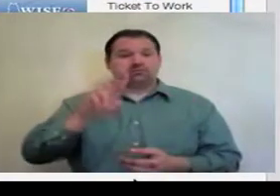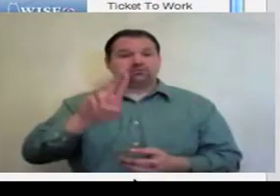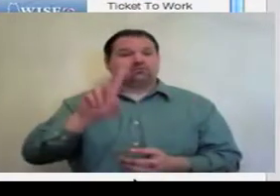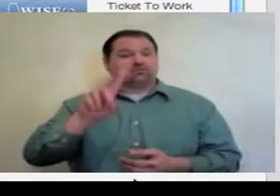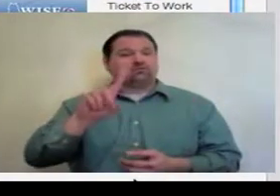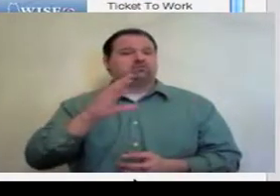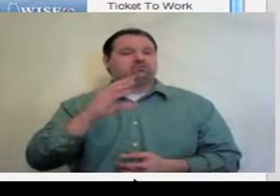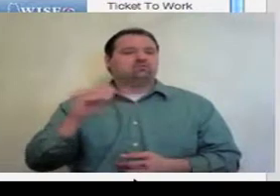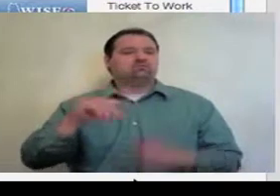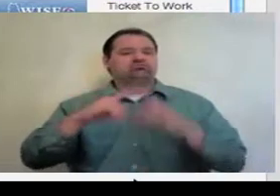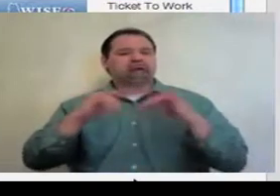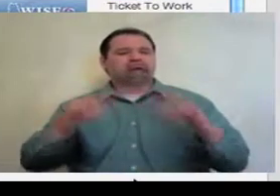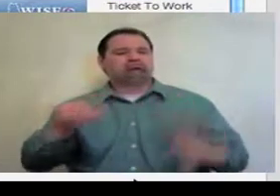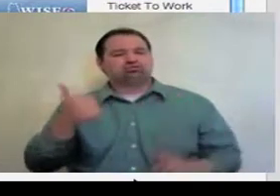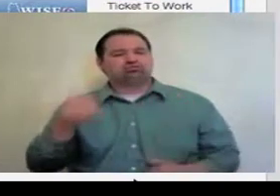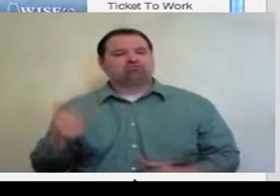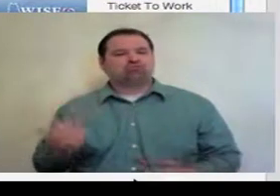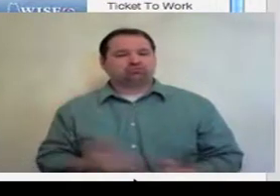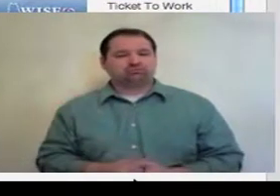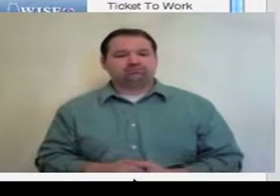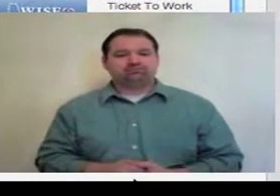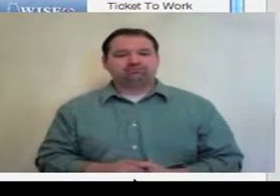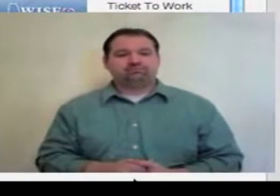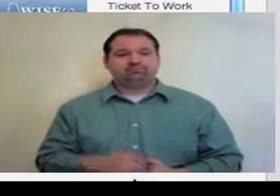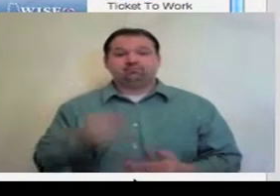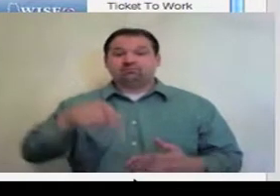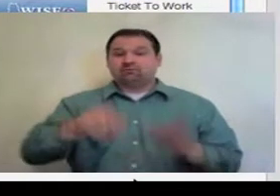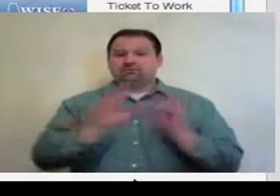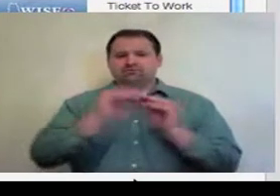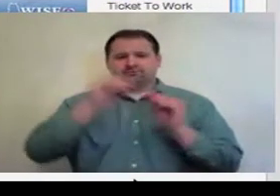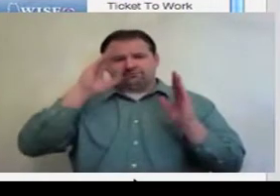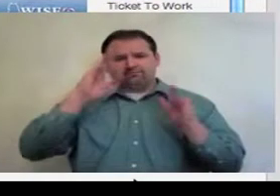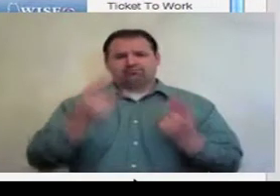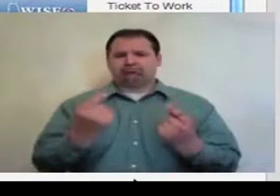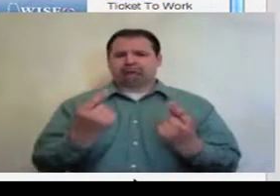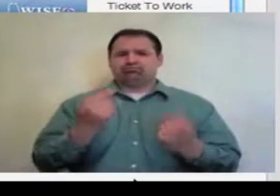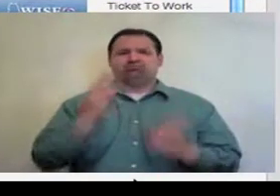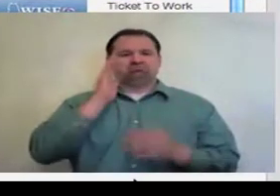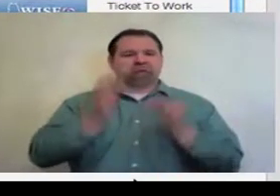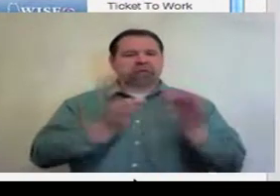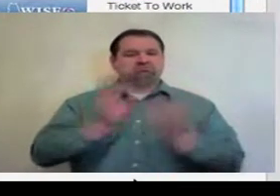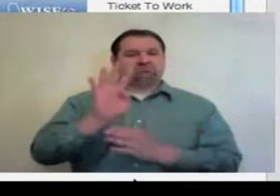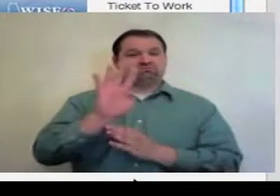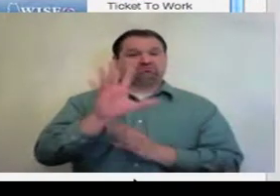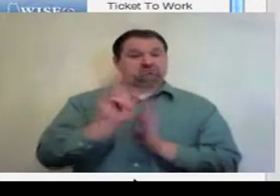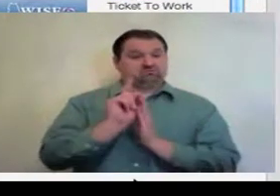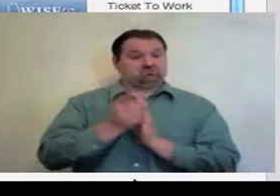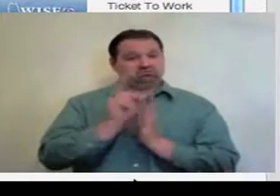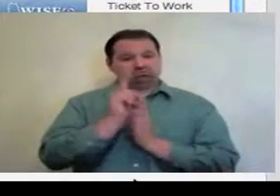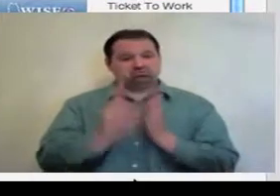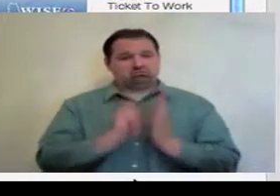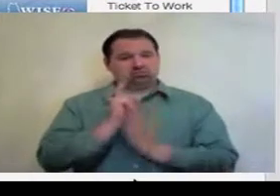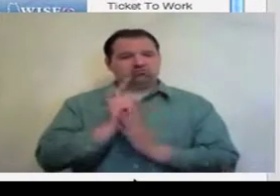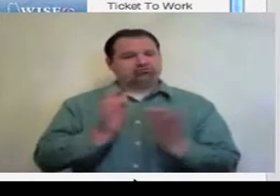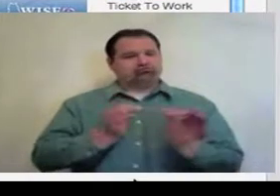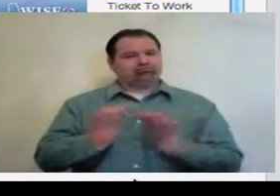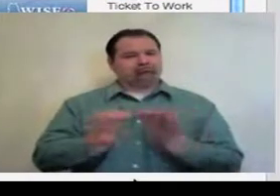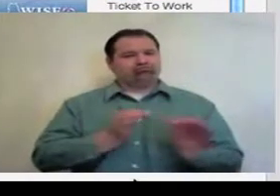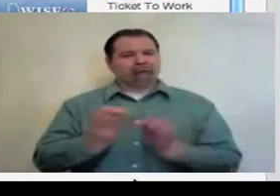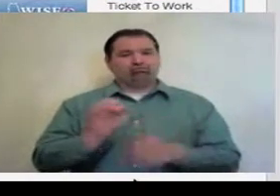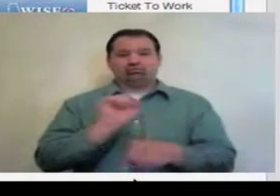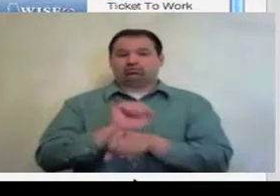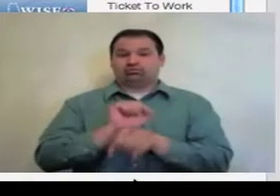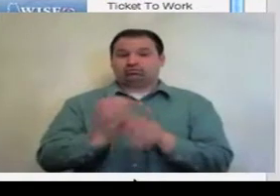all the different benefits that you're receiving. What can you expect from this seminar? This is about a 45-minute to an hour presentation